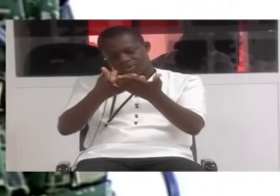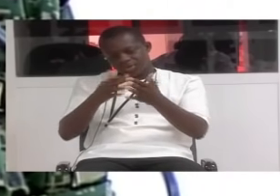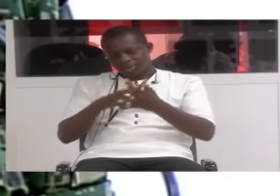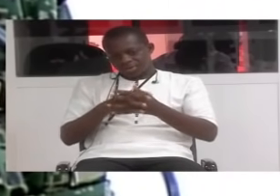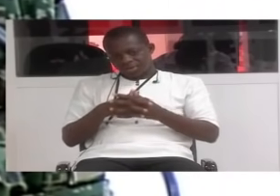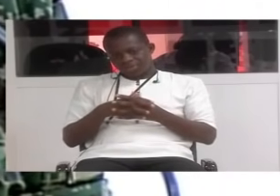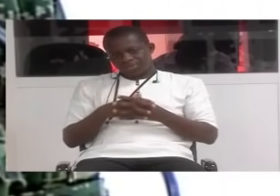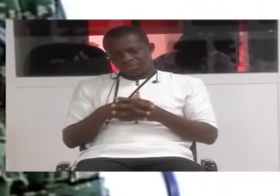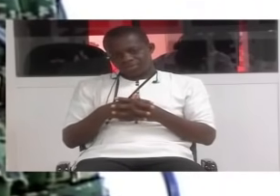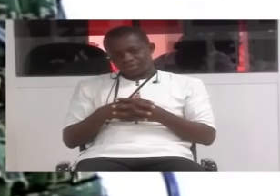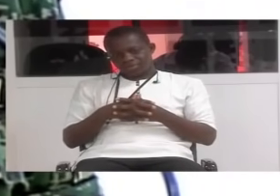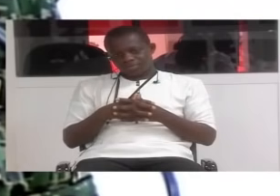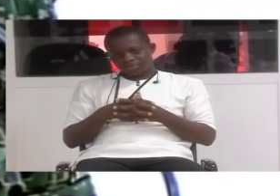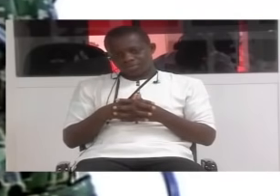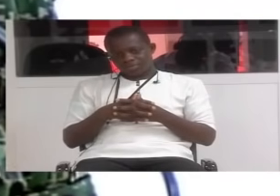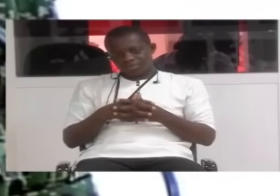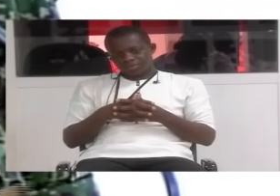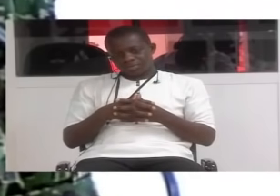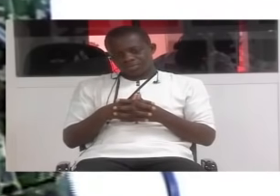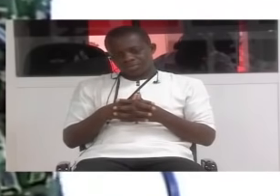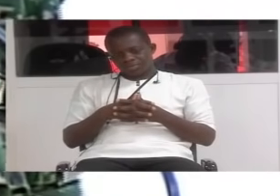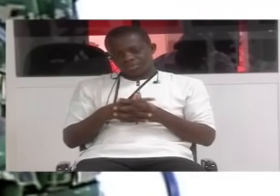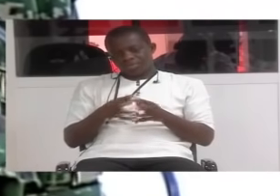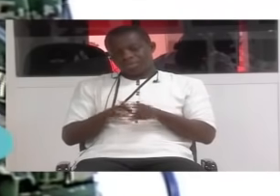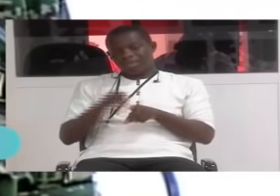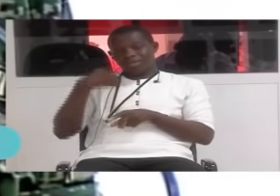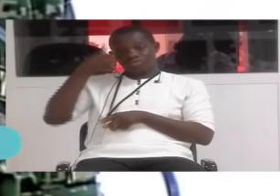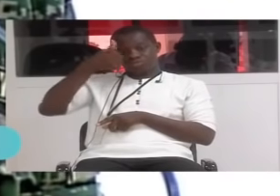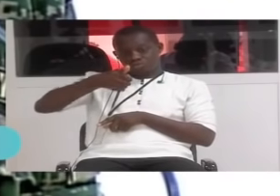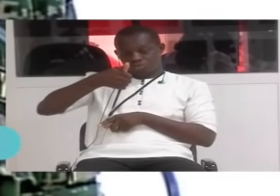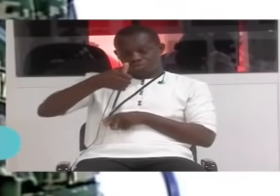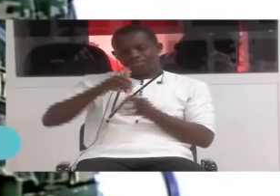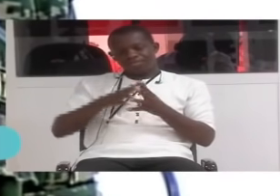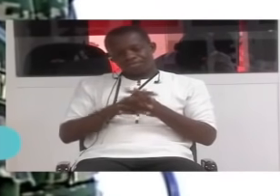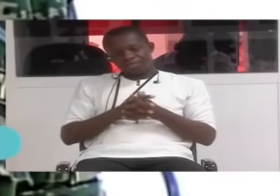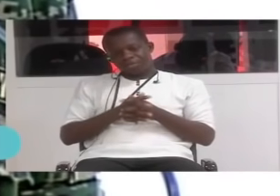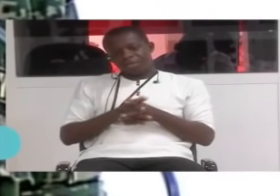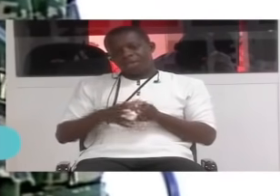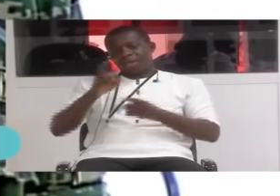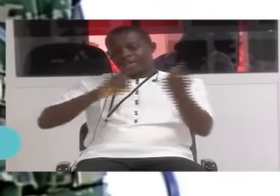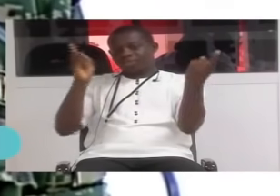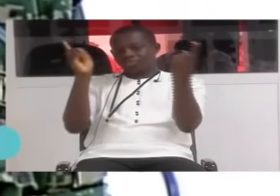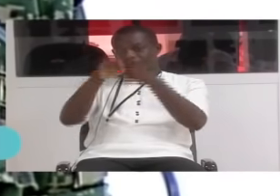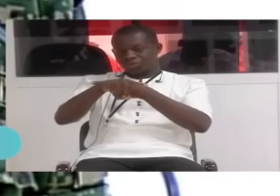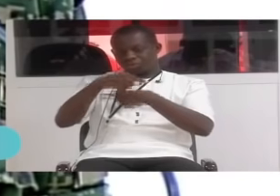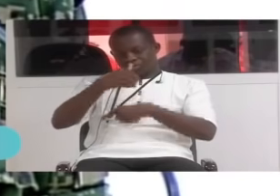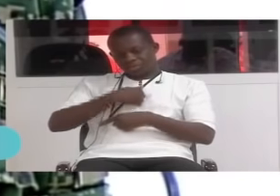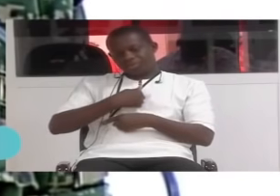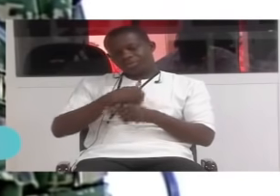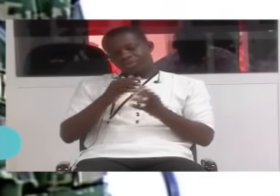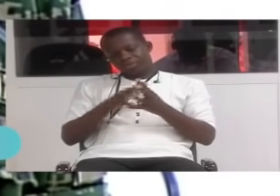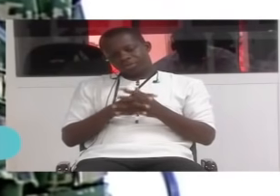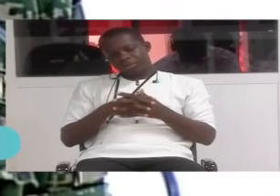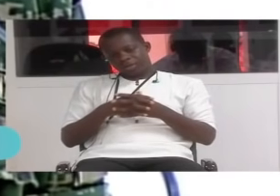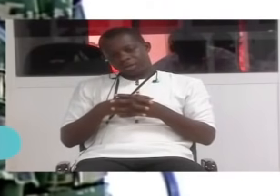etenteng. So wosomo. So the following day, inatam falling. They came and they changed.